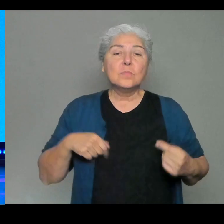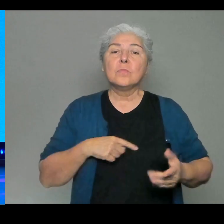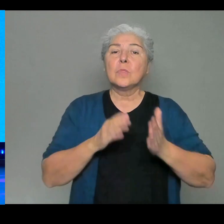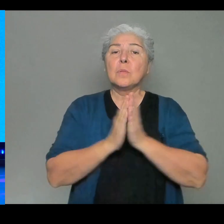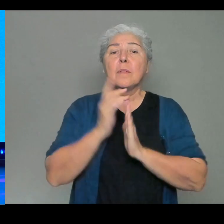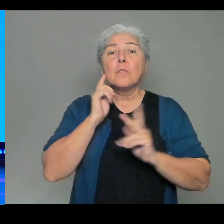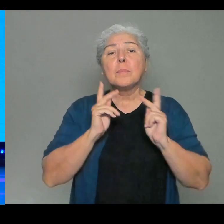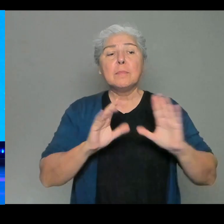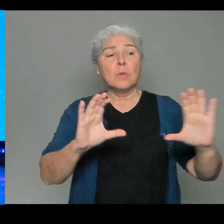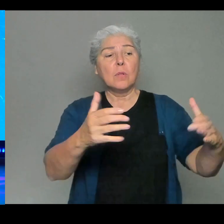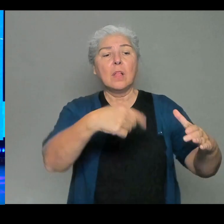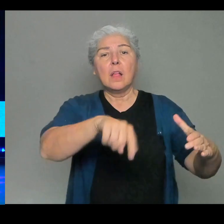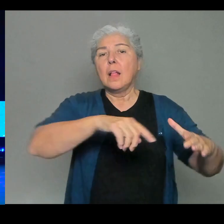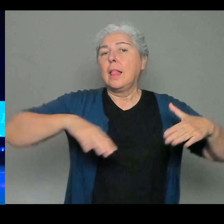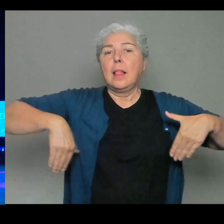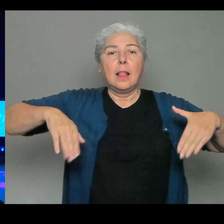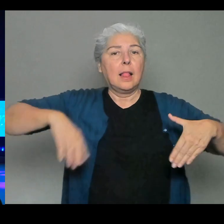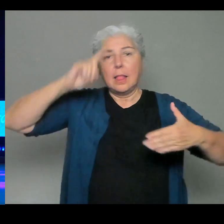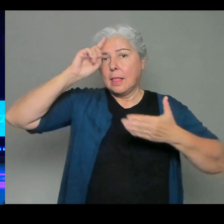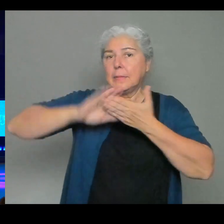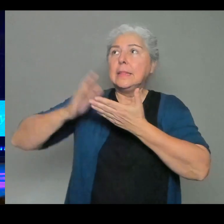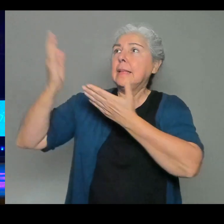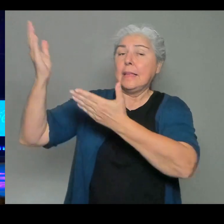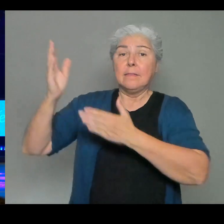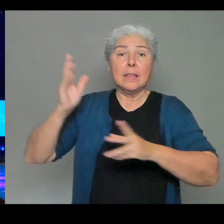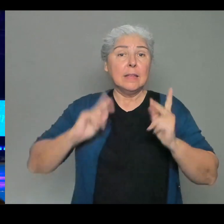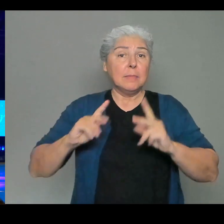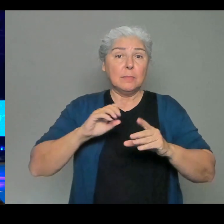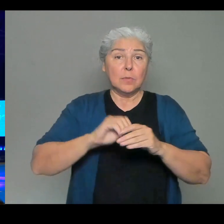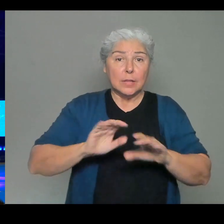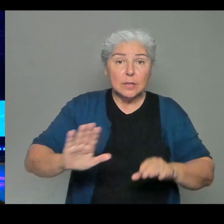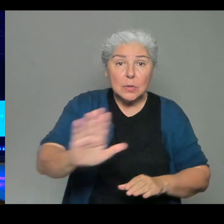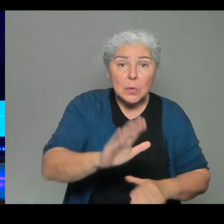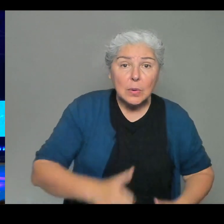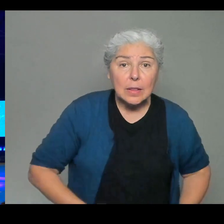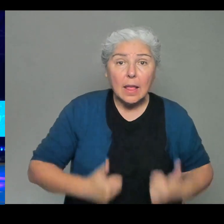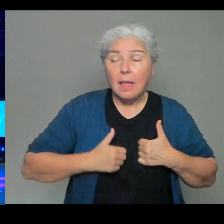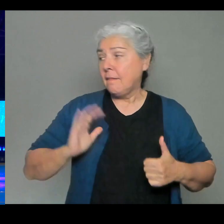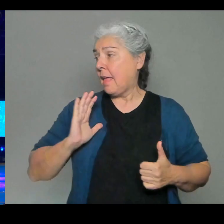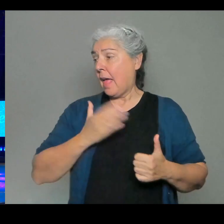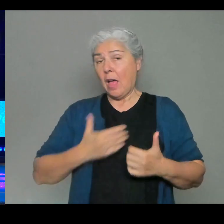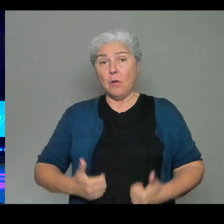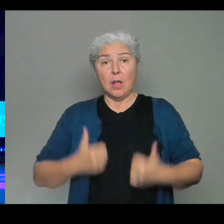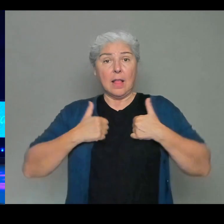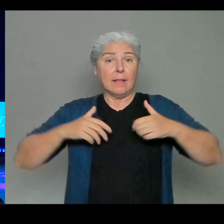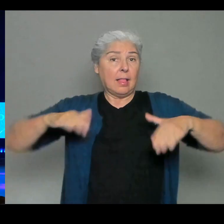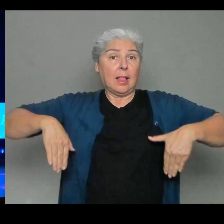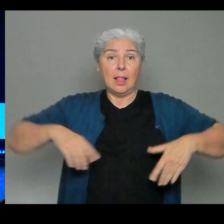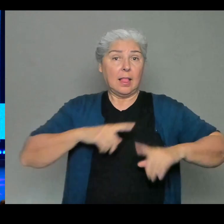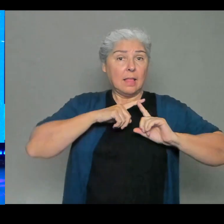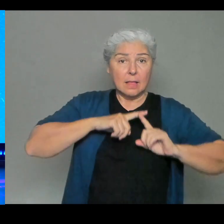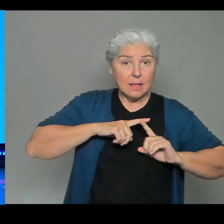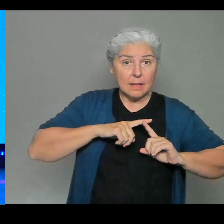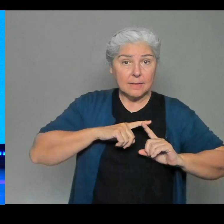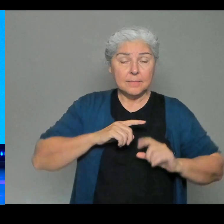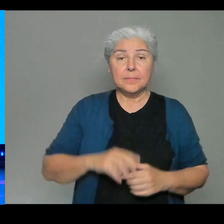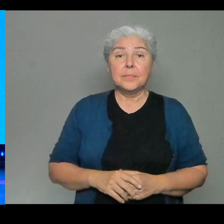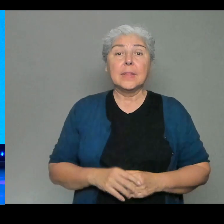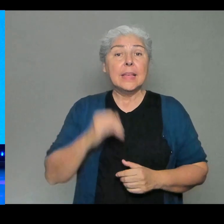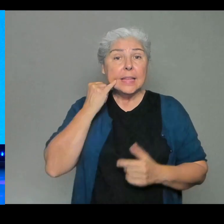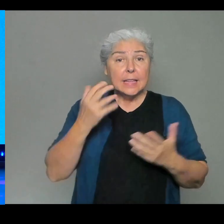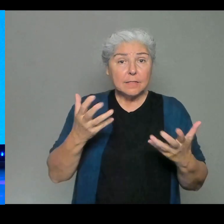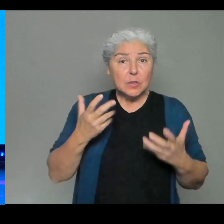Every week we're gonna pray for non-believers, people in your life, our lives that we want to be saved. And if you want